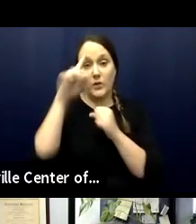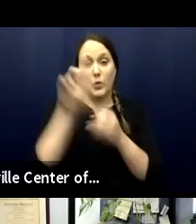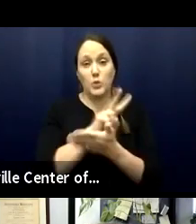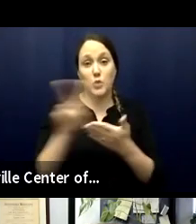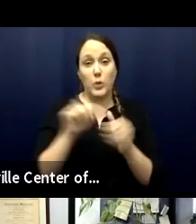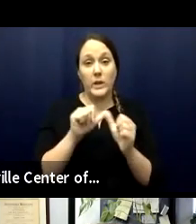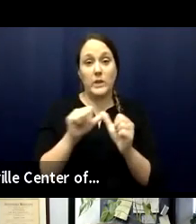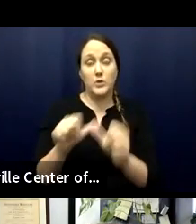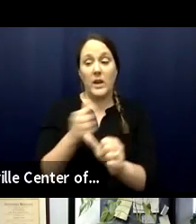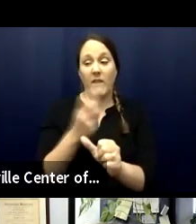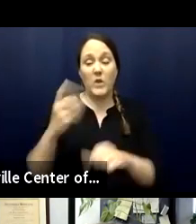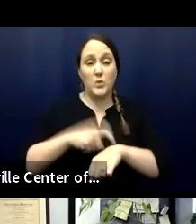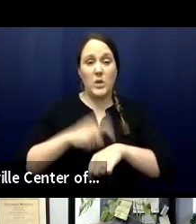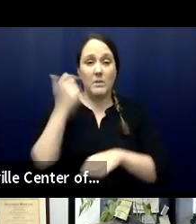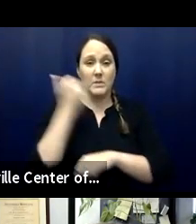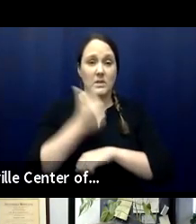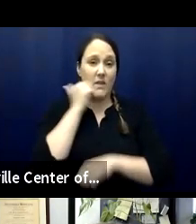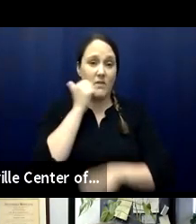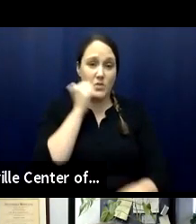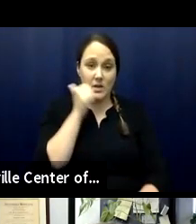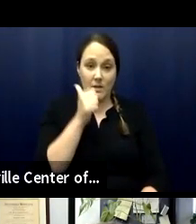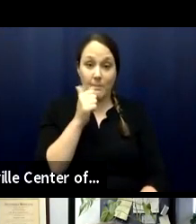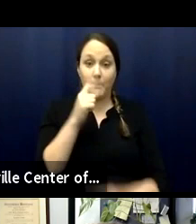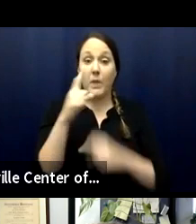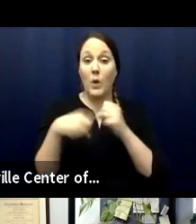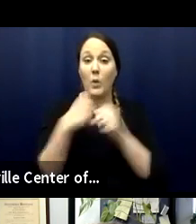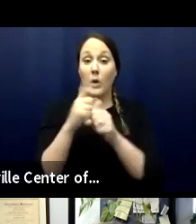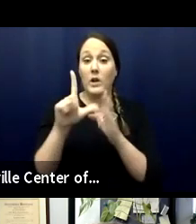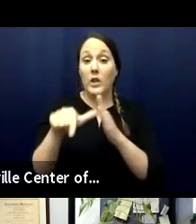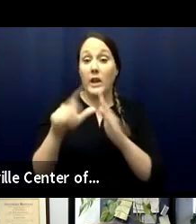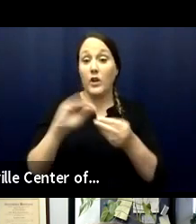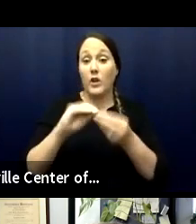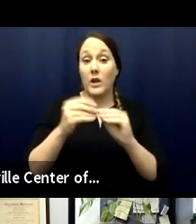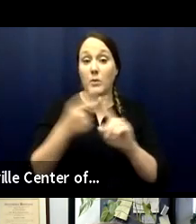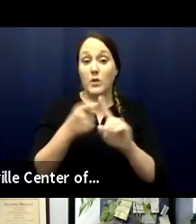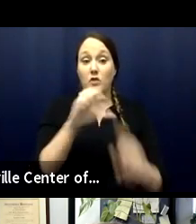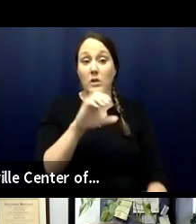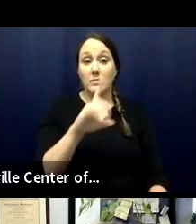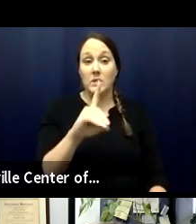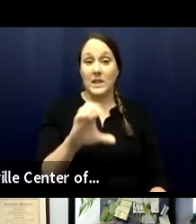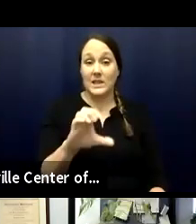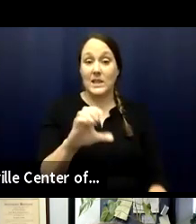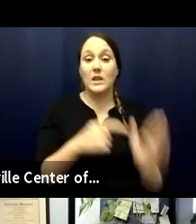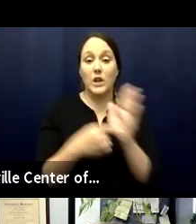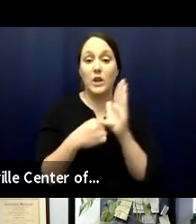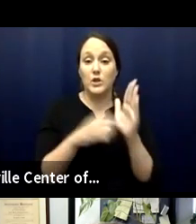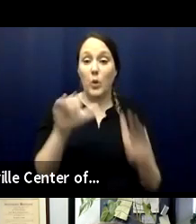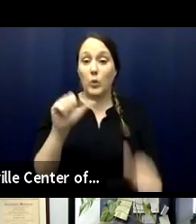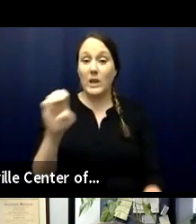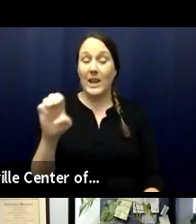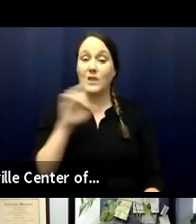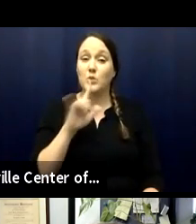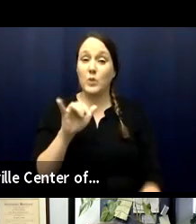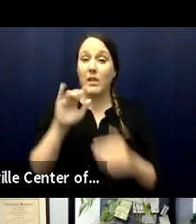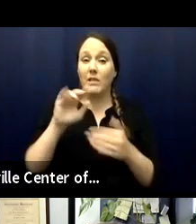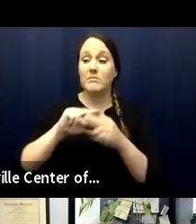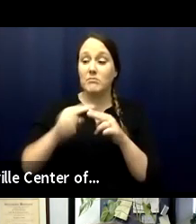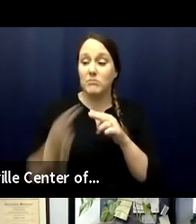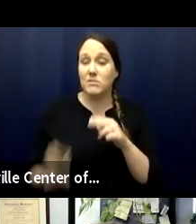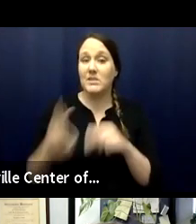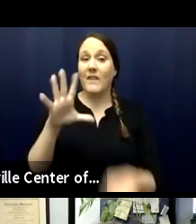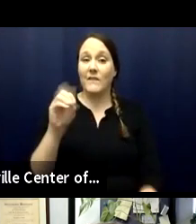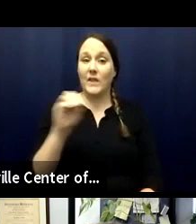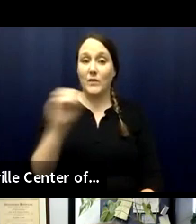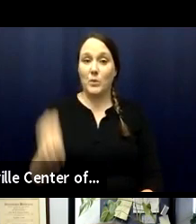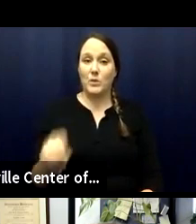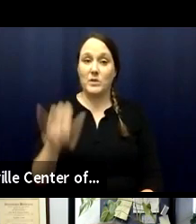multiple times a day. A year later, when the numbers came out from the CDC, it showed that cases were actually down 50% that year. So